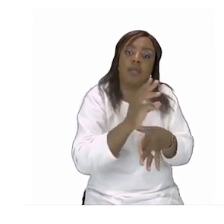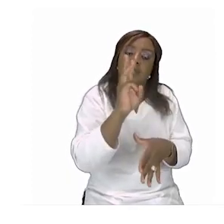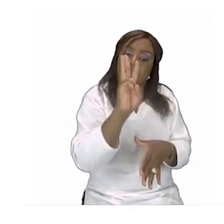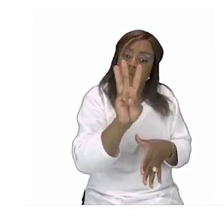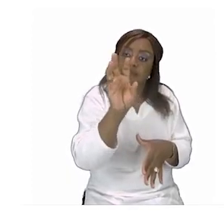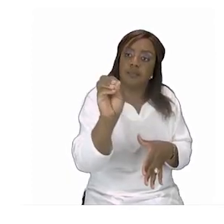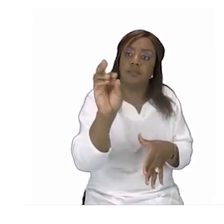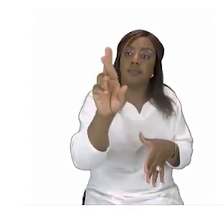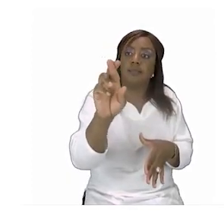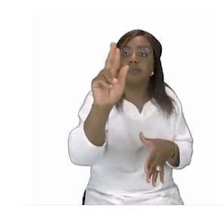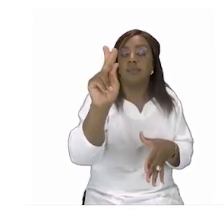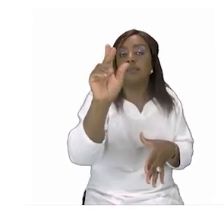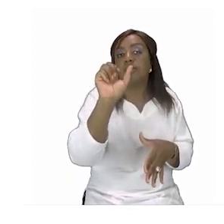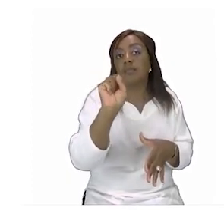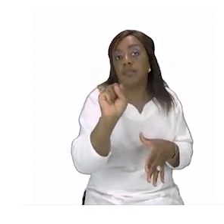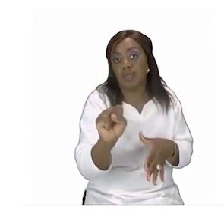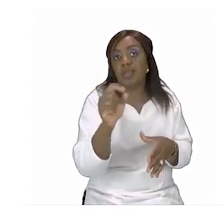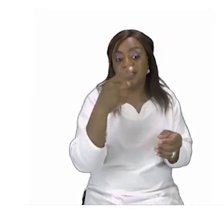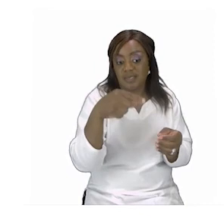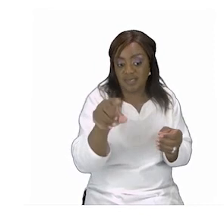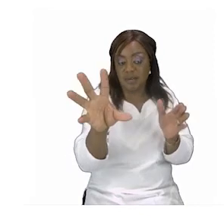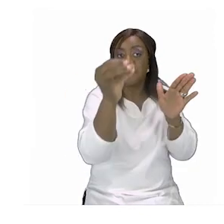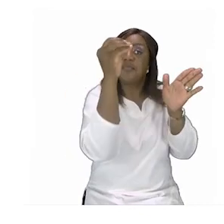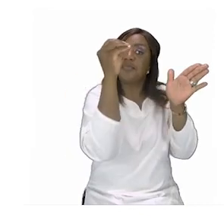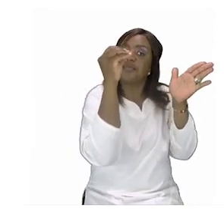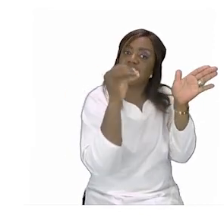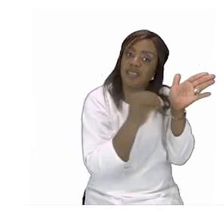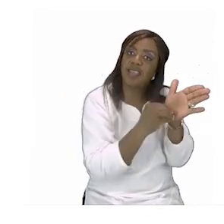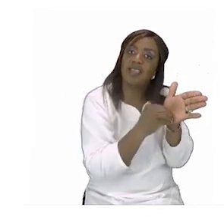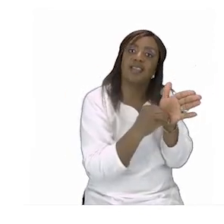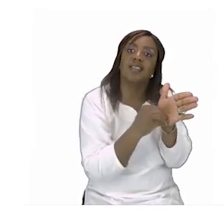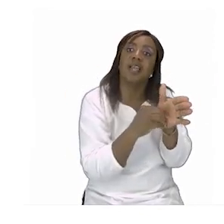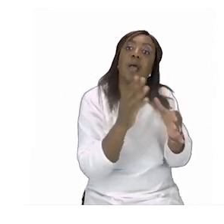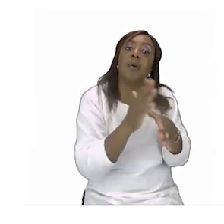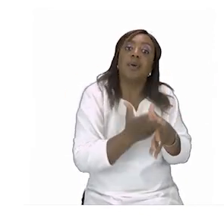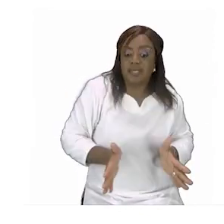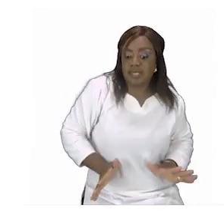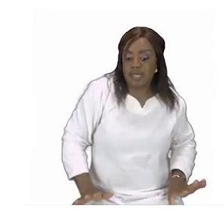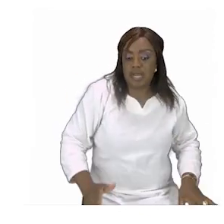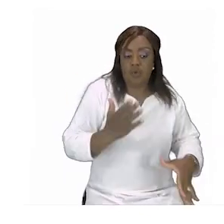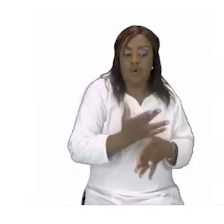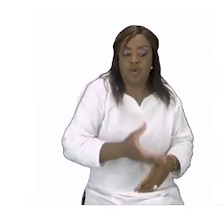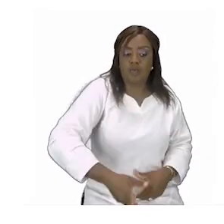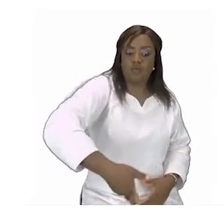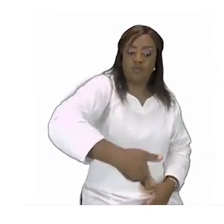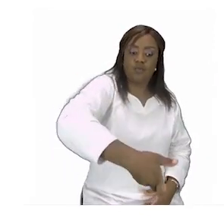works. If you got that one correct, good job, grade twos. Well done. Please write the